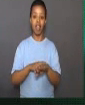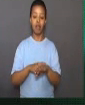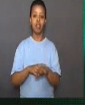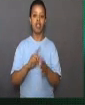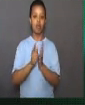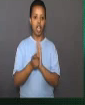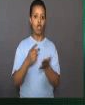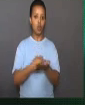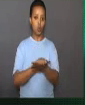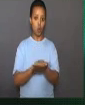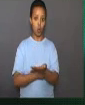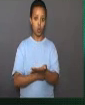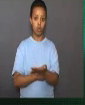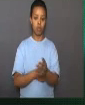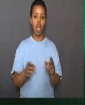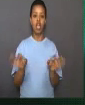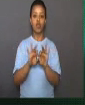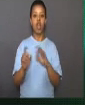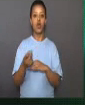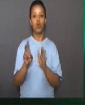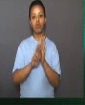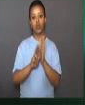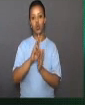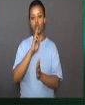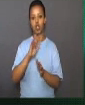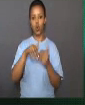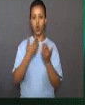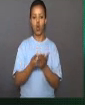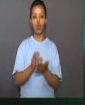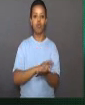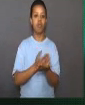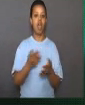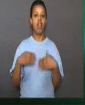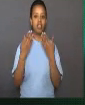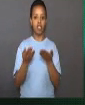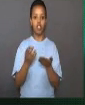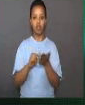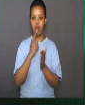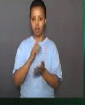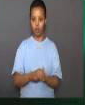glucose, are the basic units of all carbohydrates.